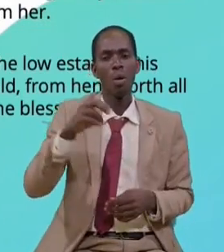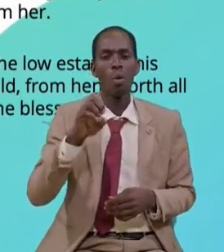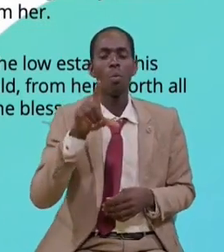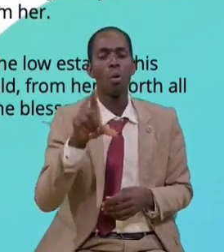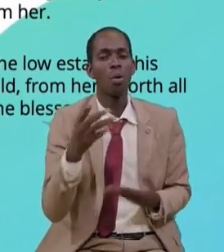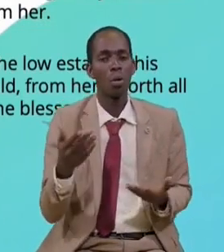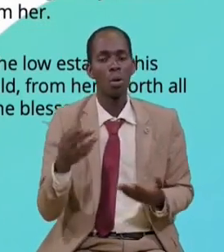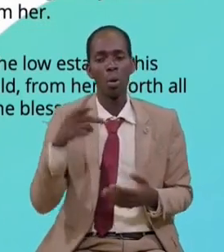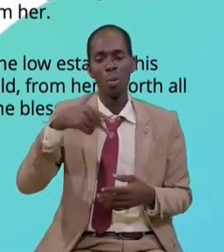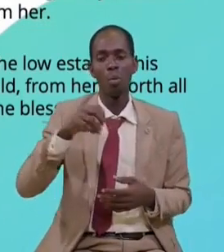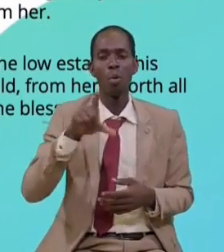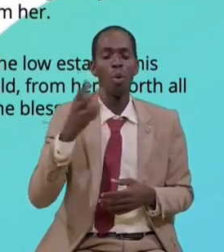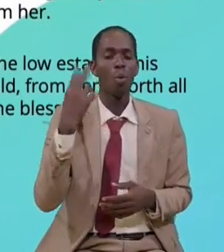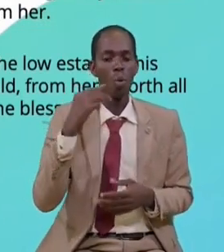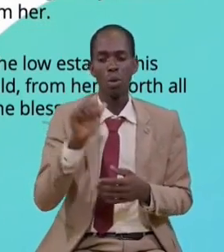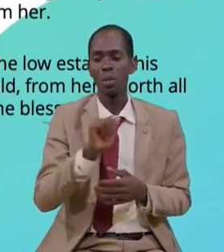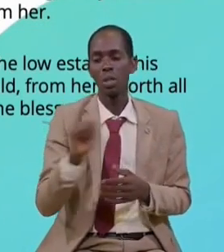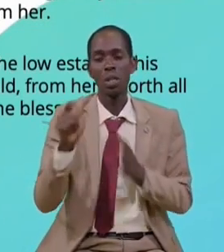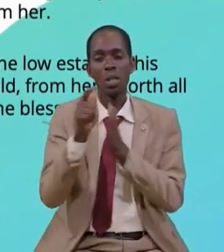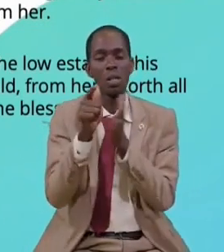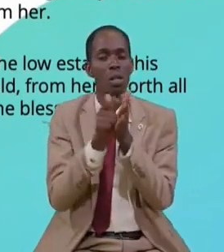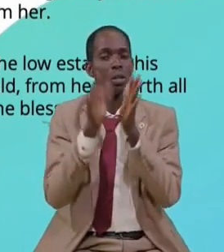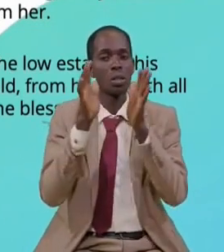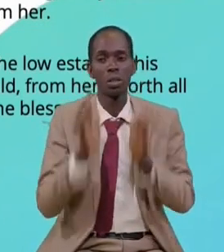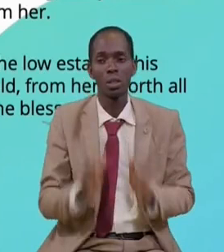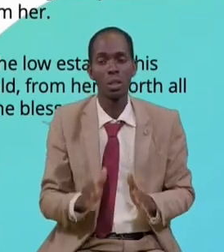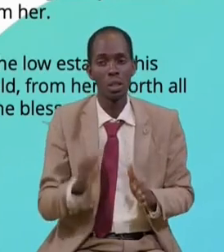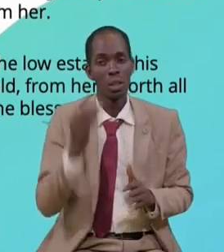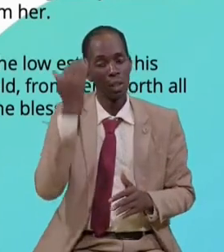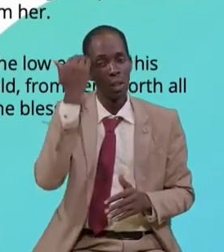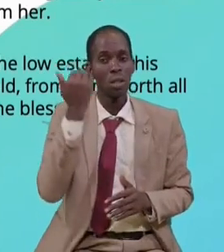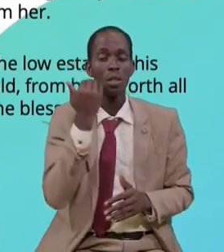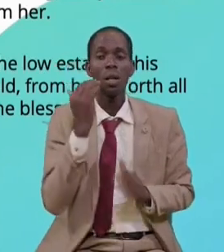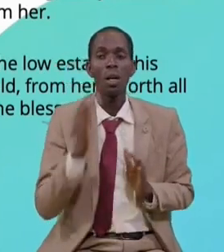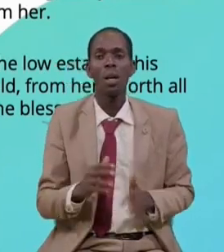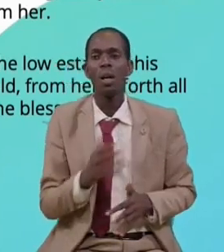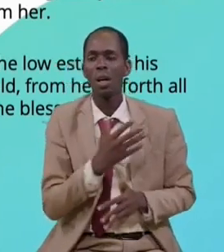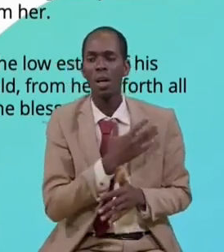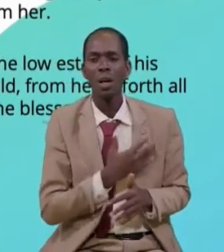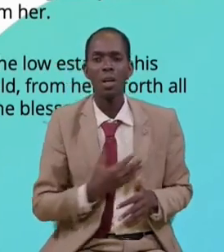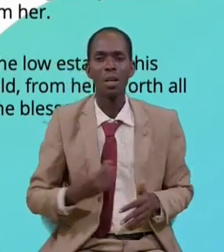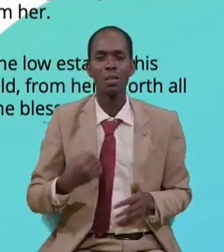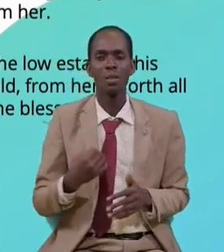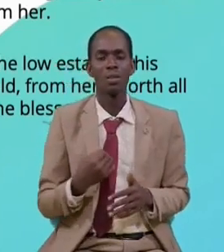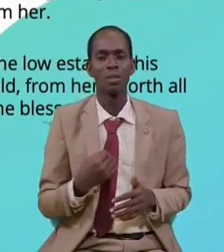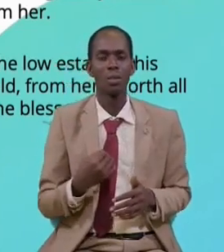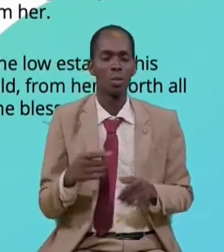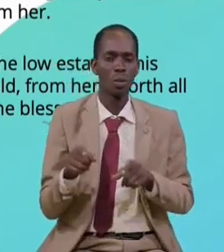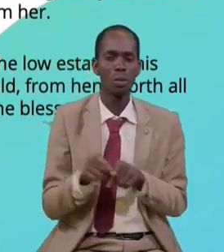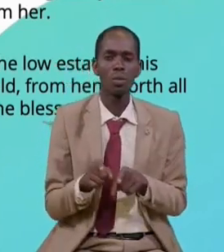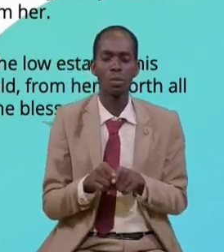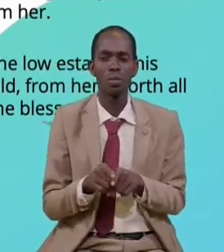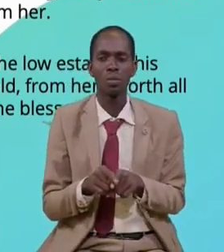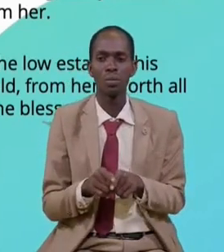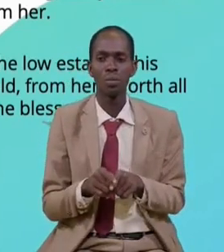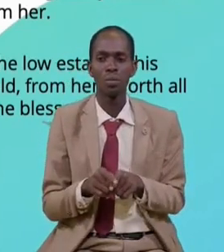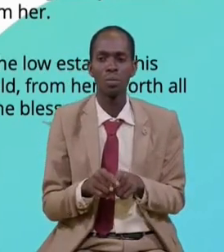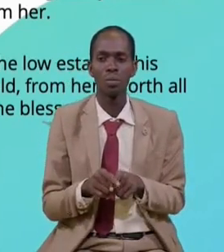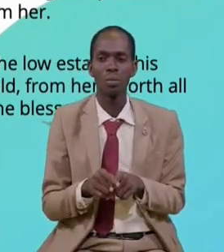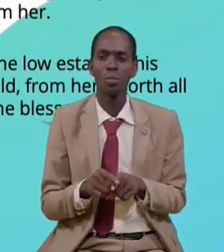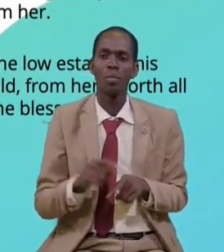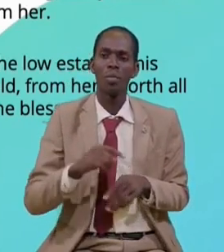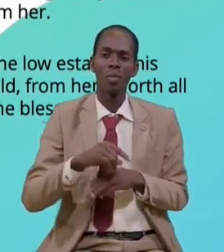He was a lawyer. And he wrote 2/3 of the New Testament. About 13 books out